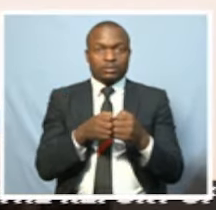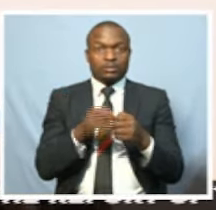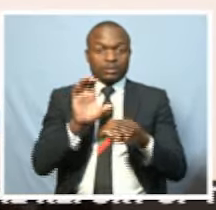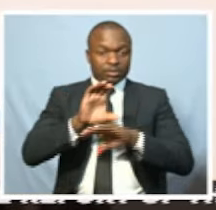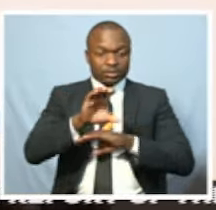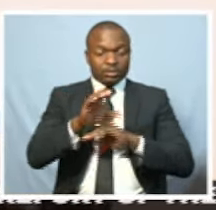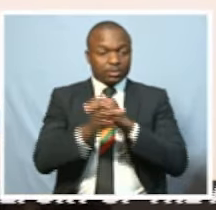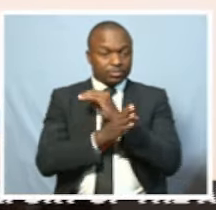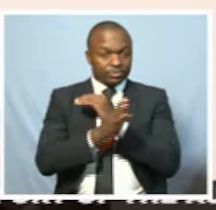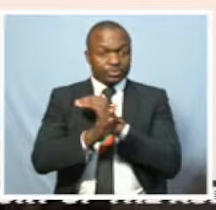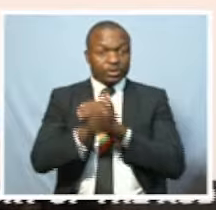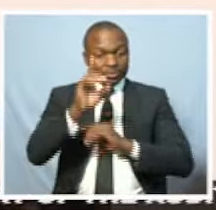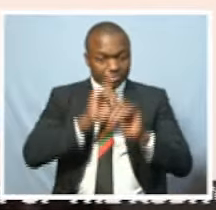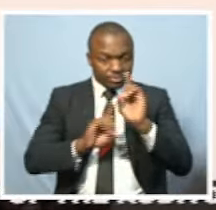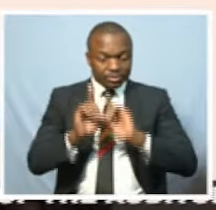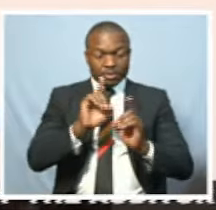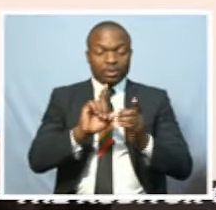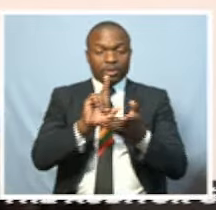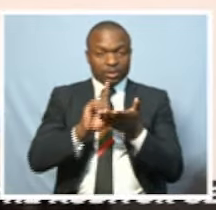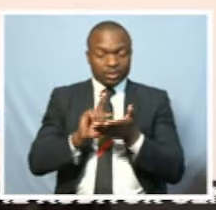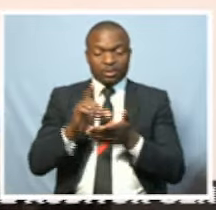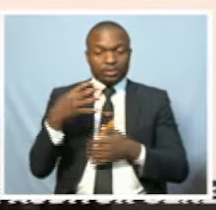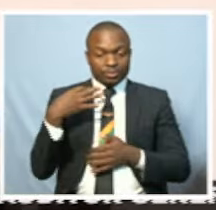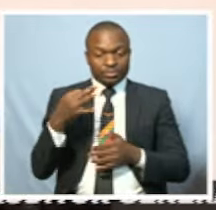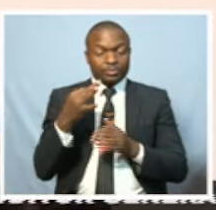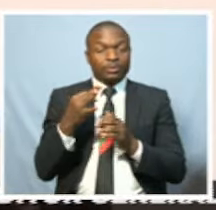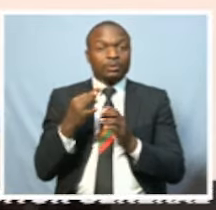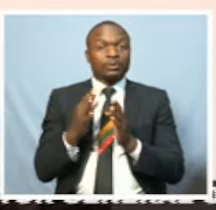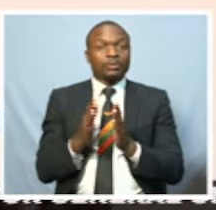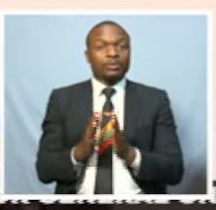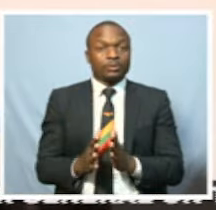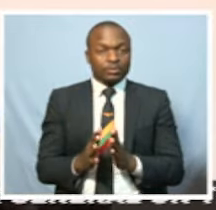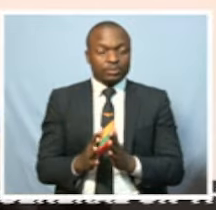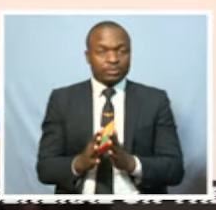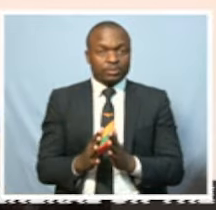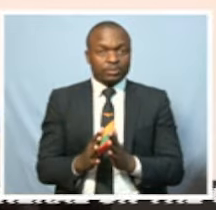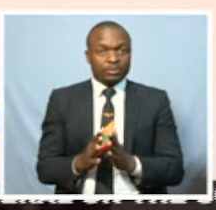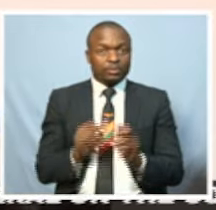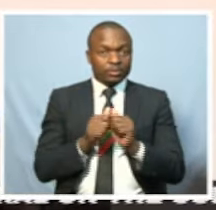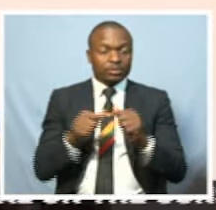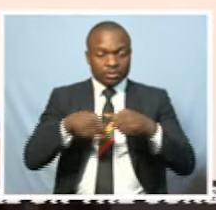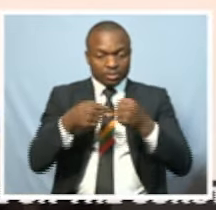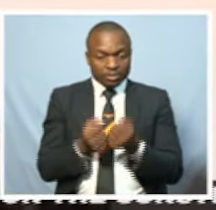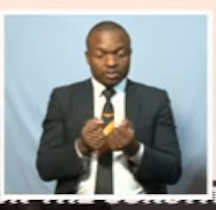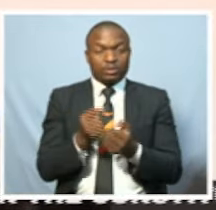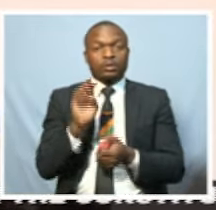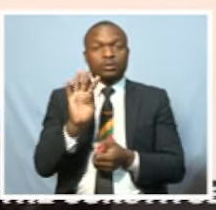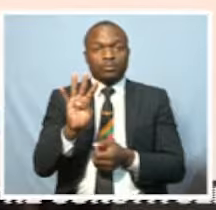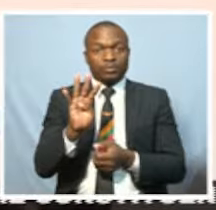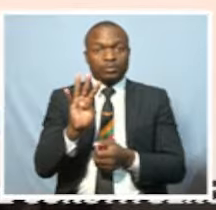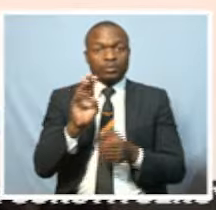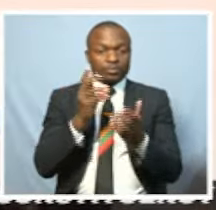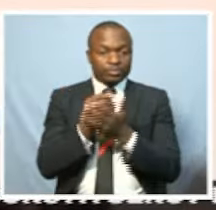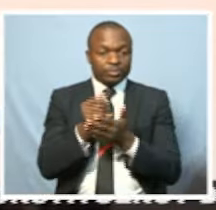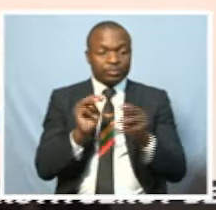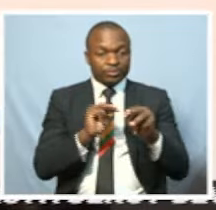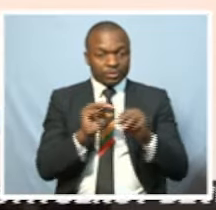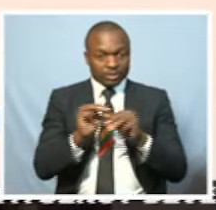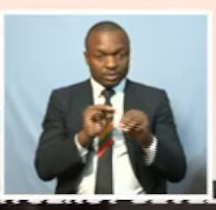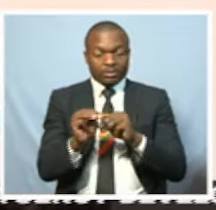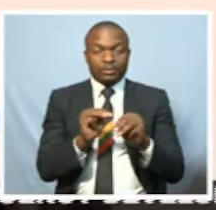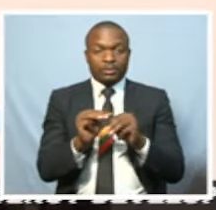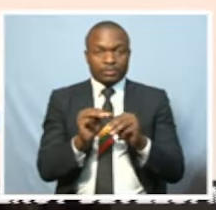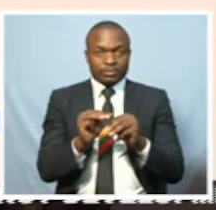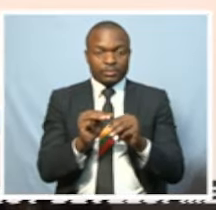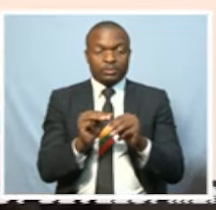loan beneficiaries to facilitate the recovery of loans pursuant to Section 4 of the Treasury and Financial Management Circular number